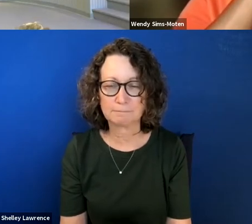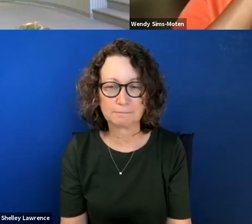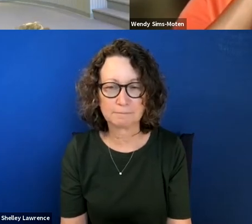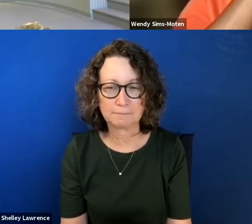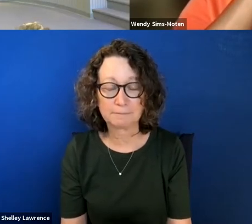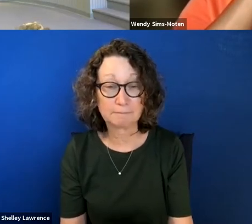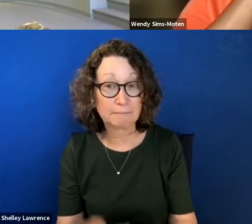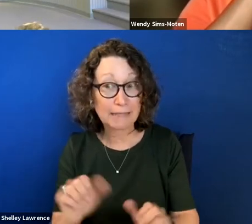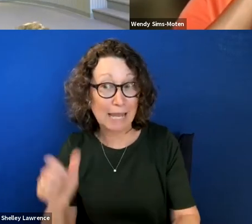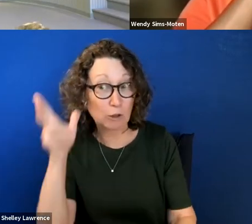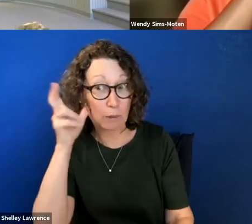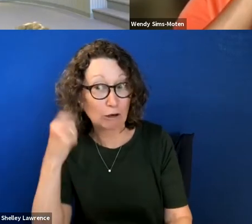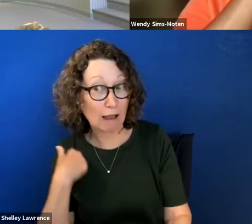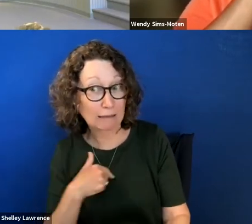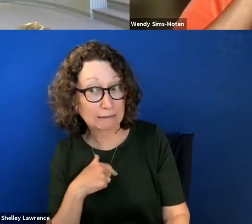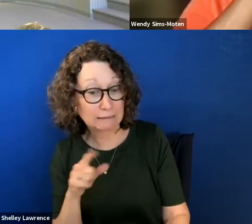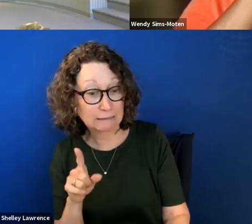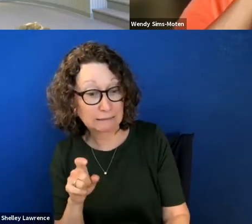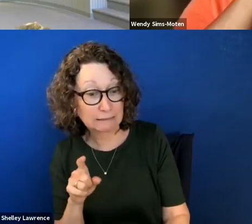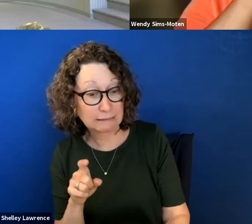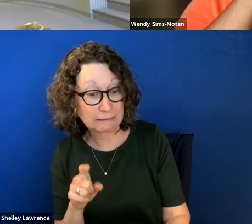Hello, can you hear us?